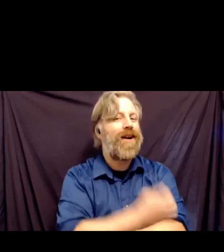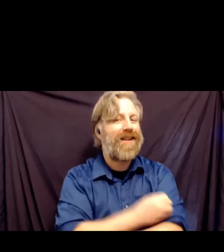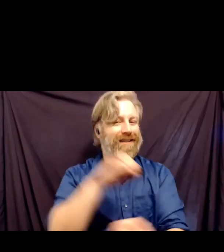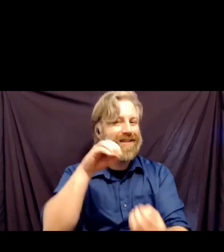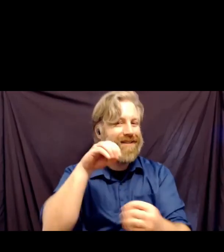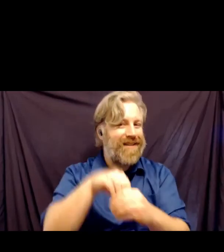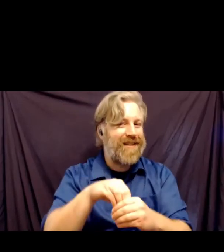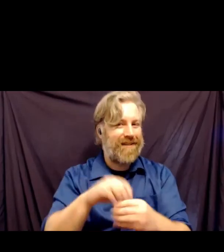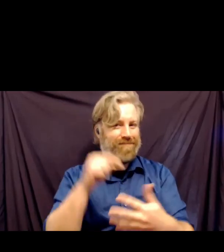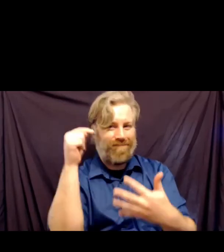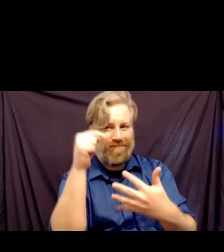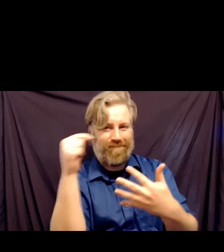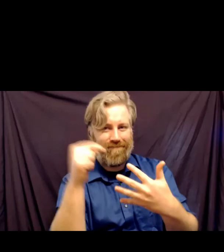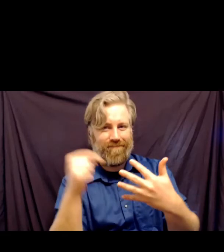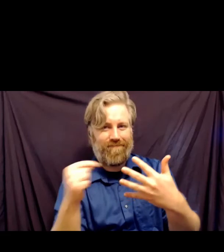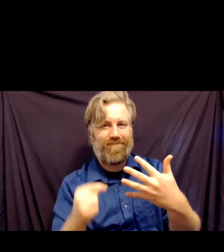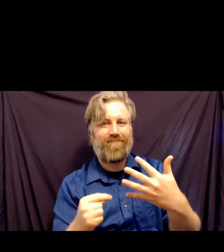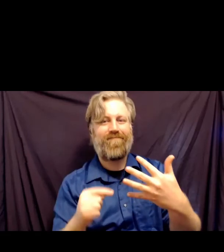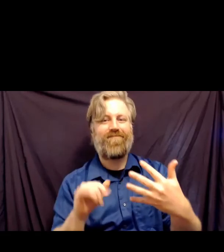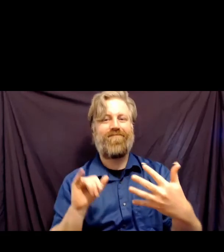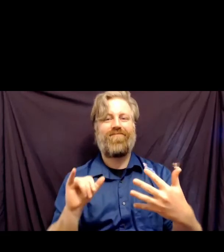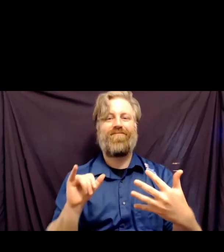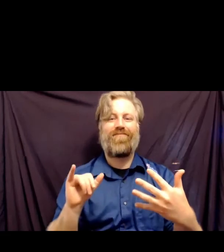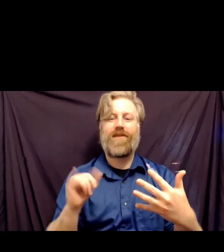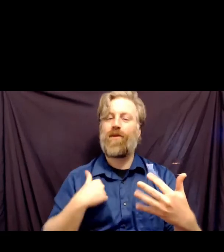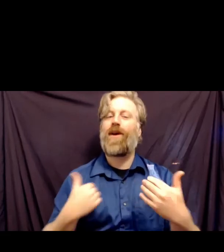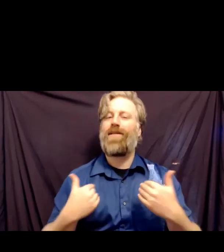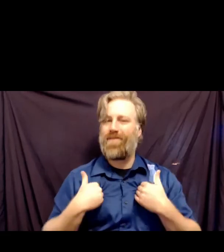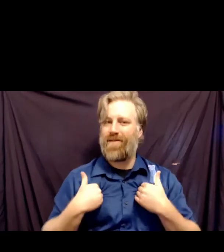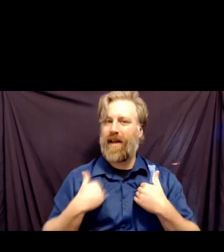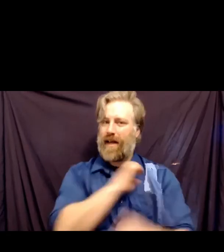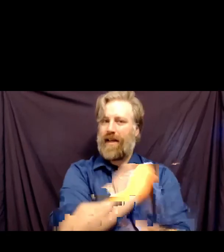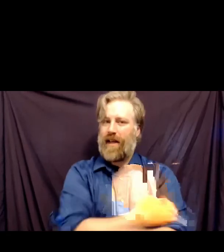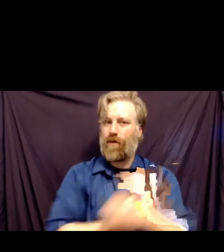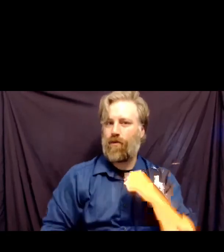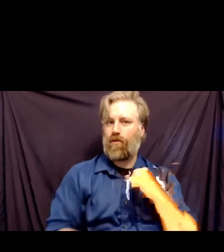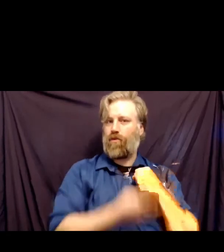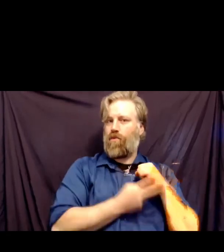places. So we have this stored energy, and once we